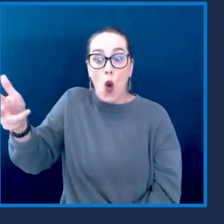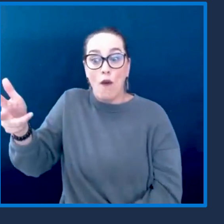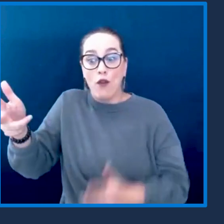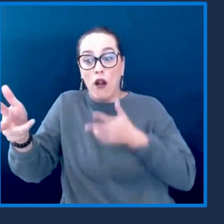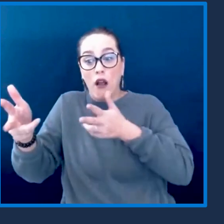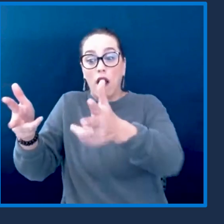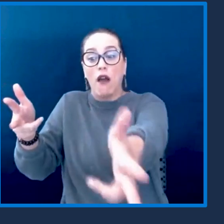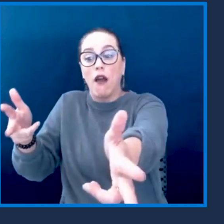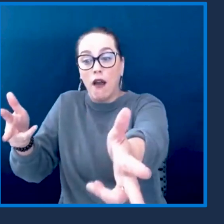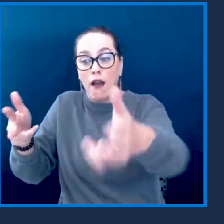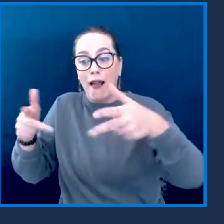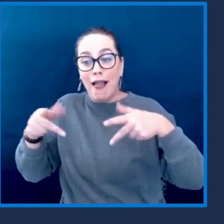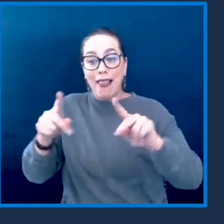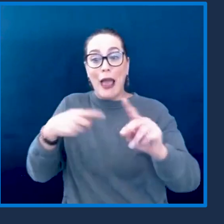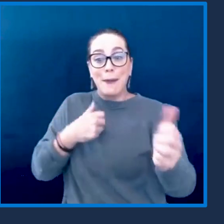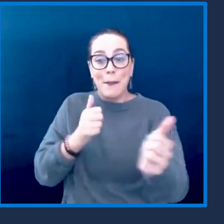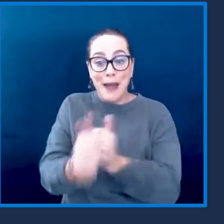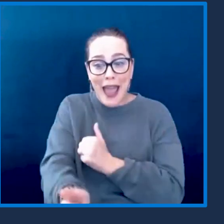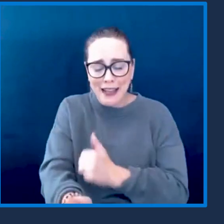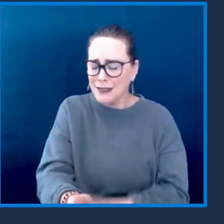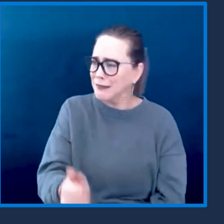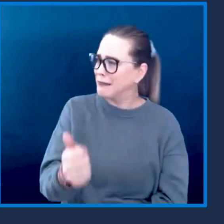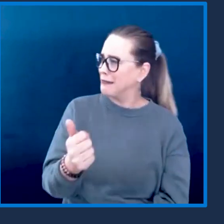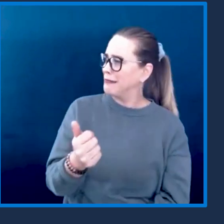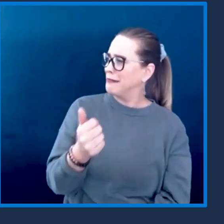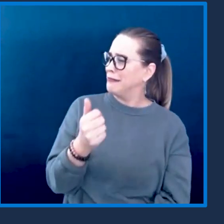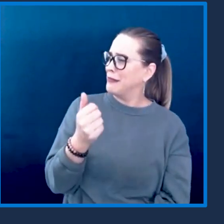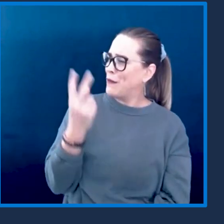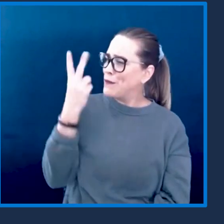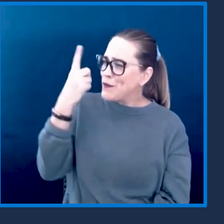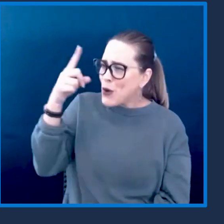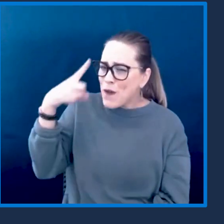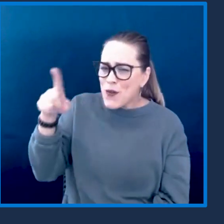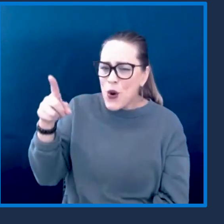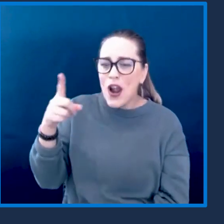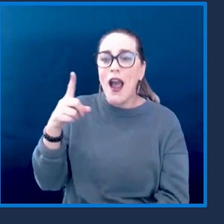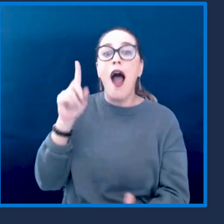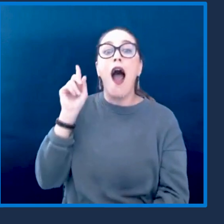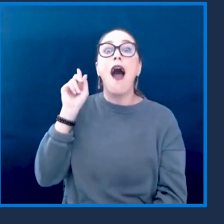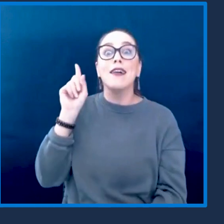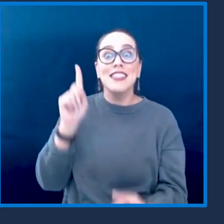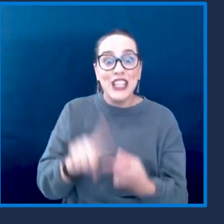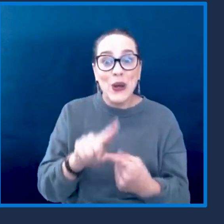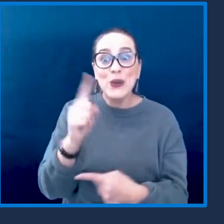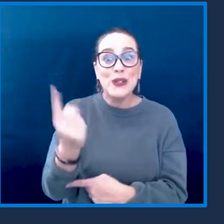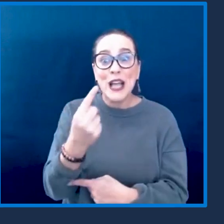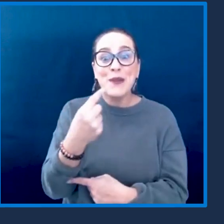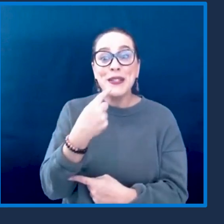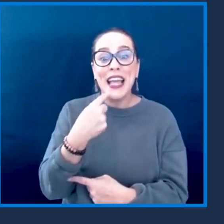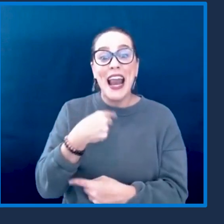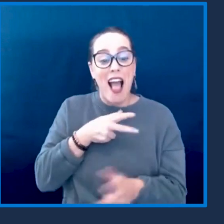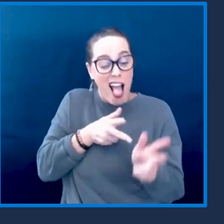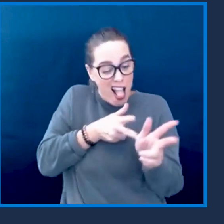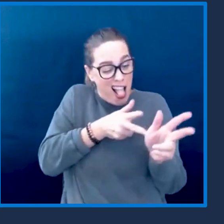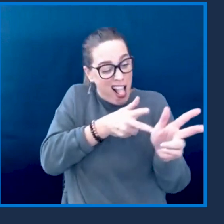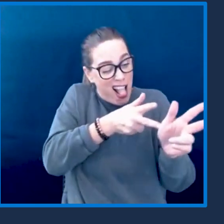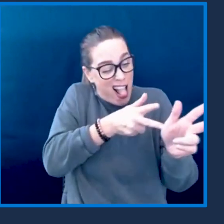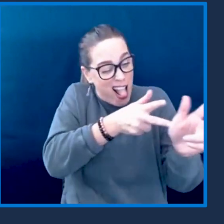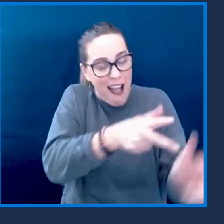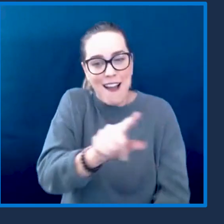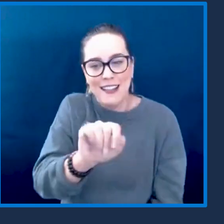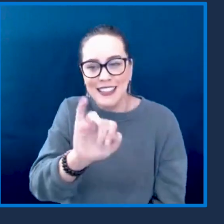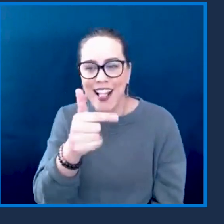let me pass. I didn't know what that was about until someone told me I was tailgating. In Southern California, there is no such thing